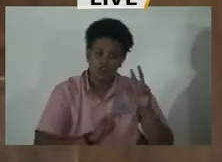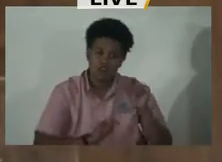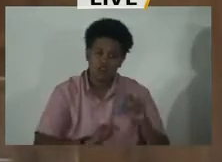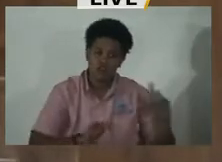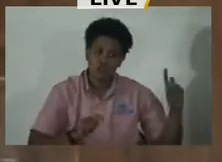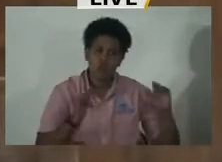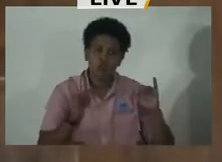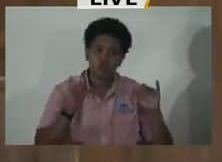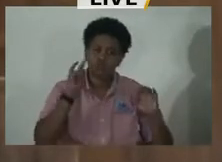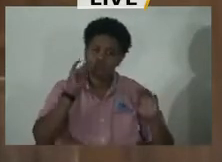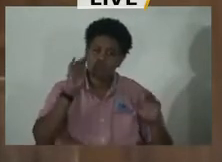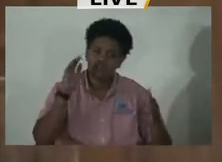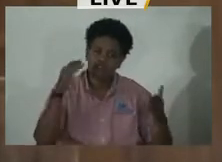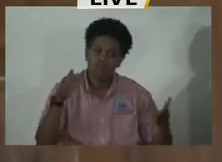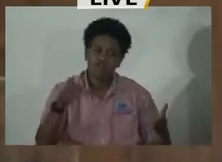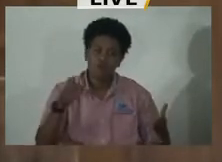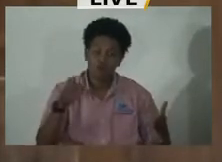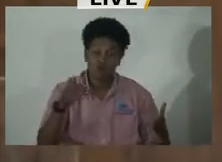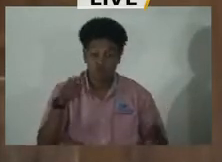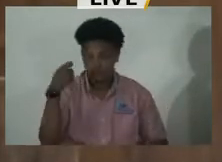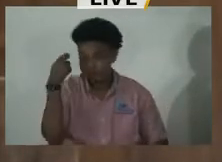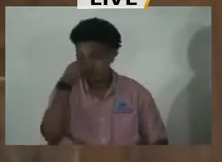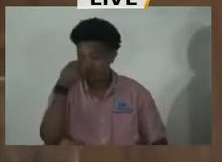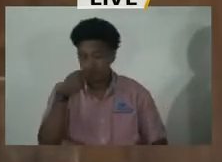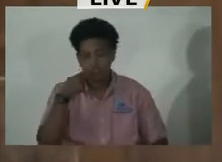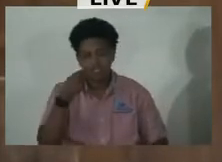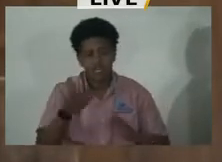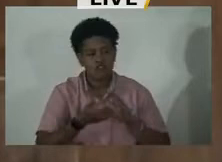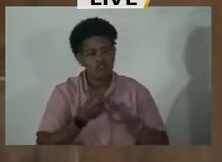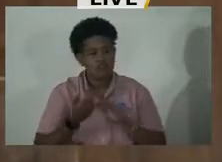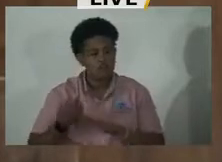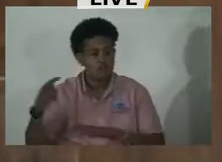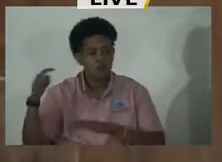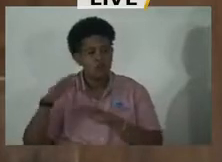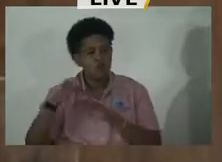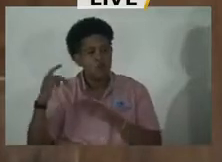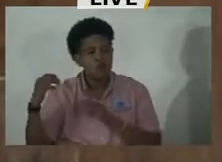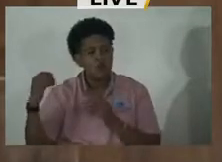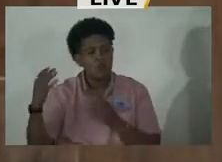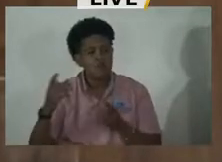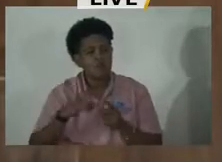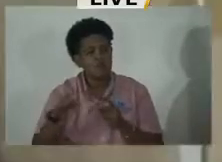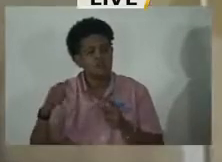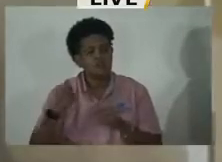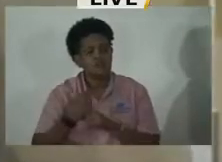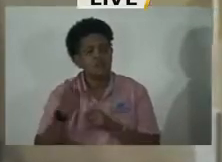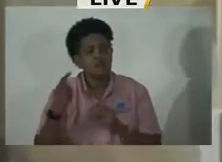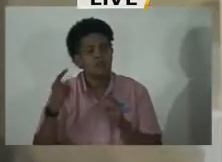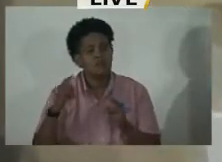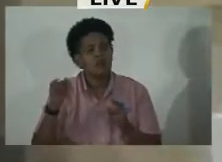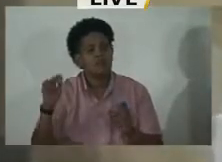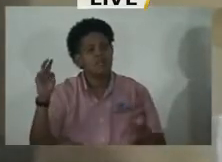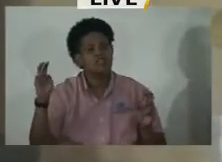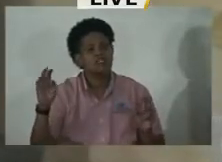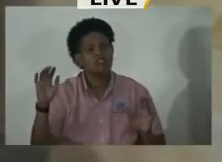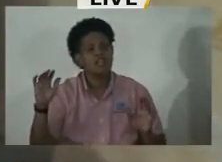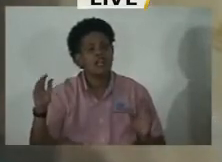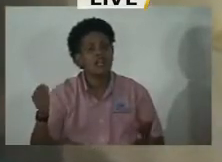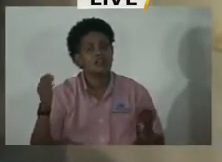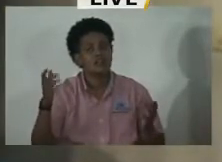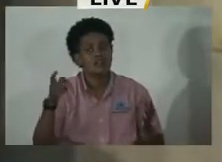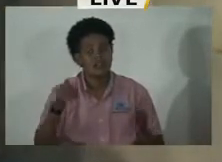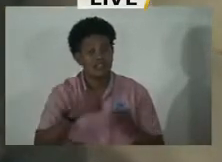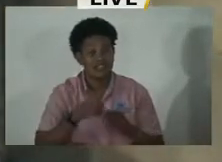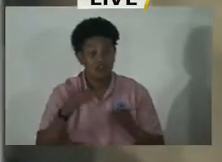specifically addressed pepper spray and mace, had impliedly repealed those earlier provisions, but she made the point that that issue was not directly before her in the